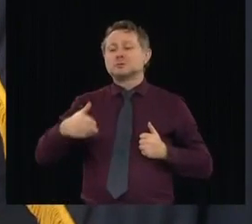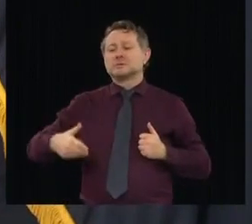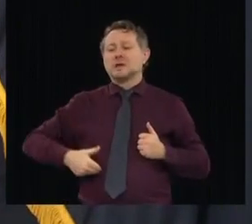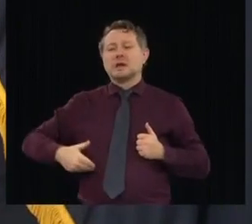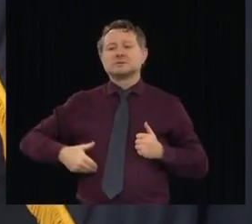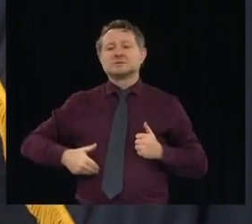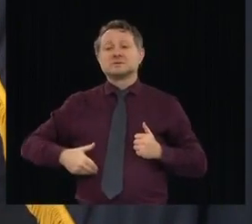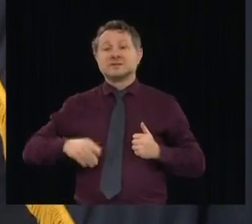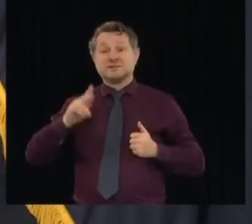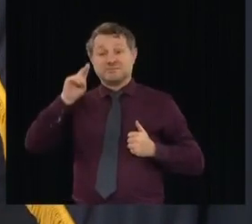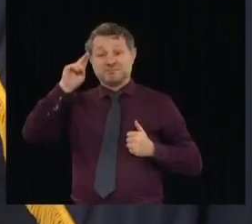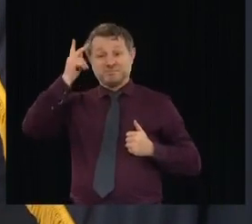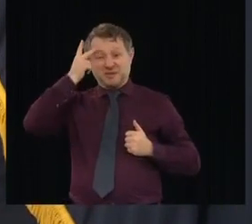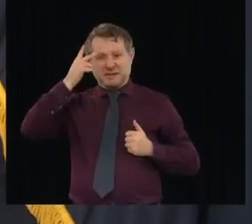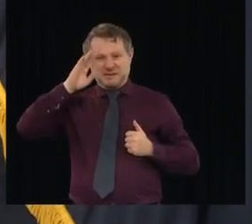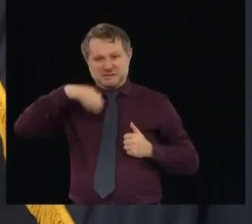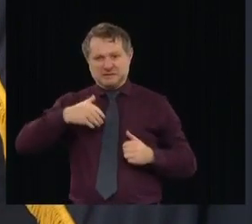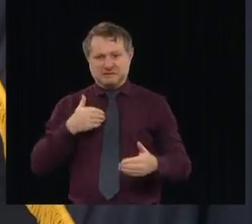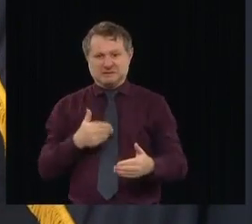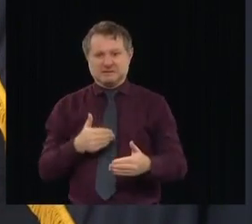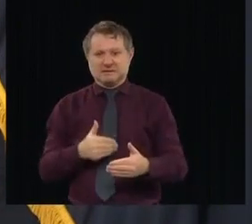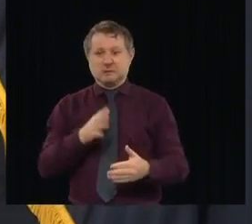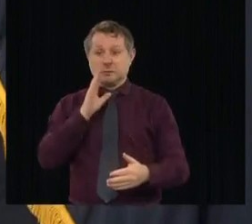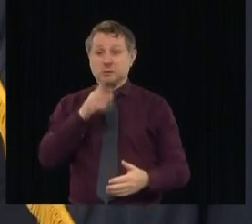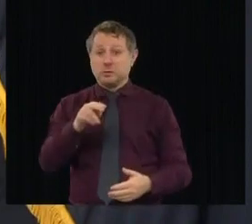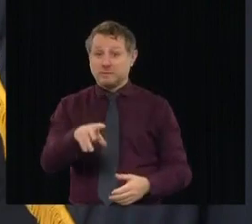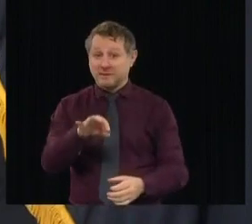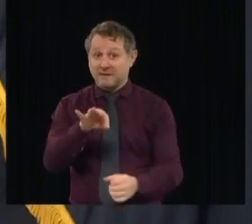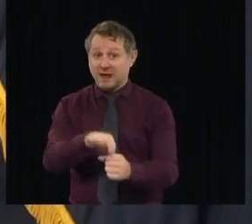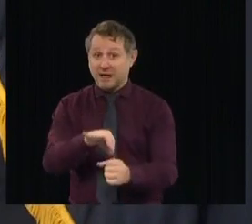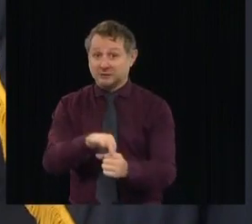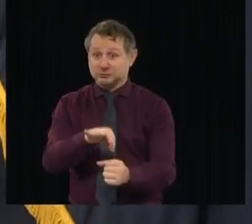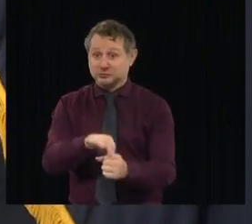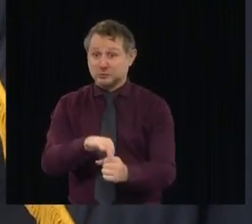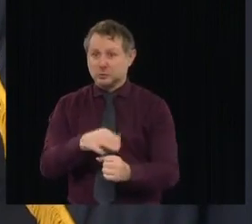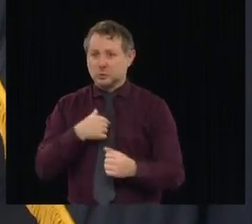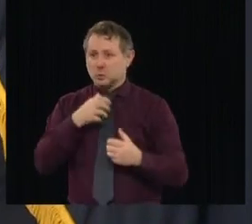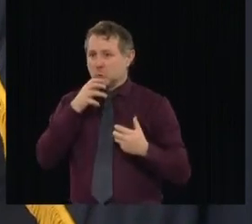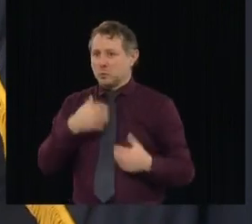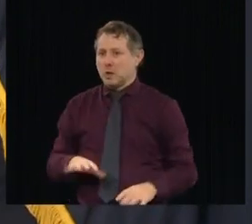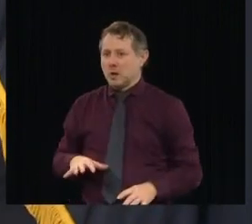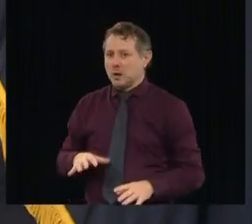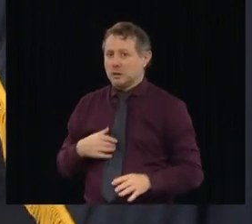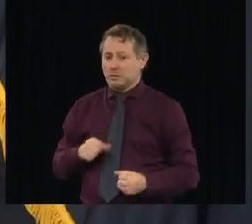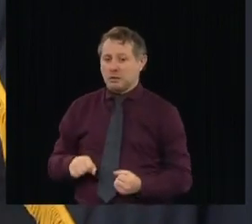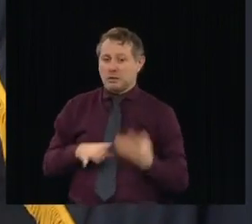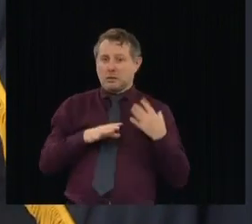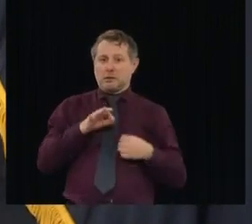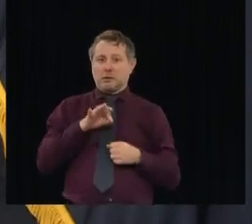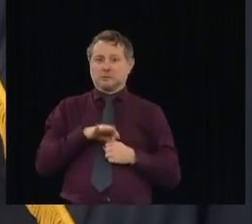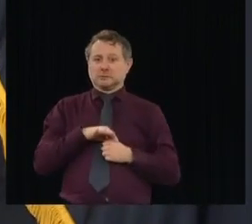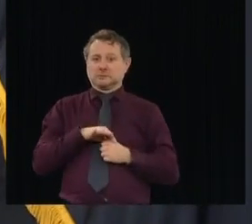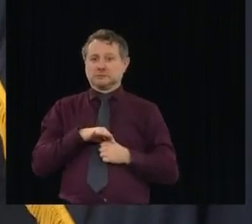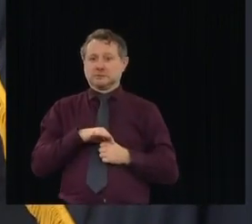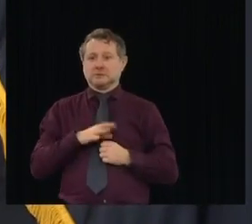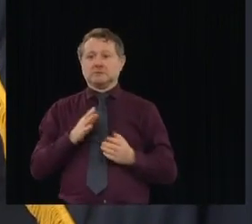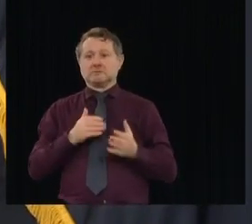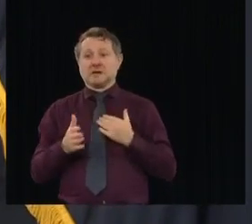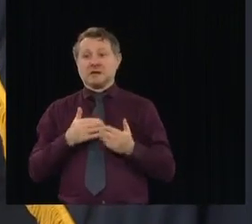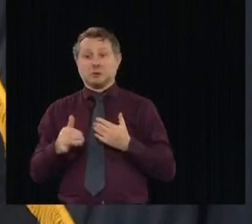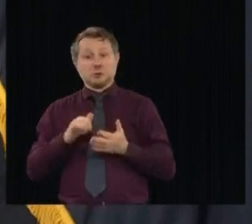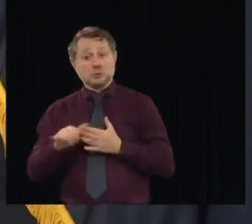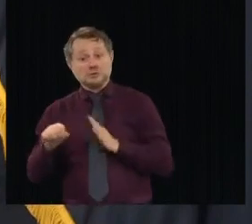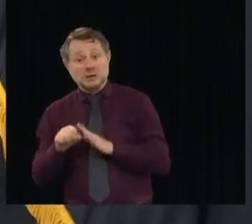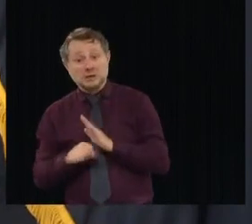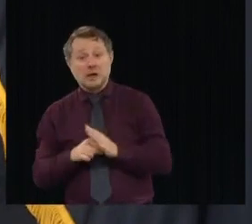run for re-election this year in this state or any state affected by